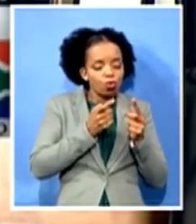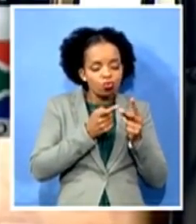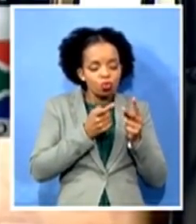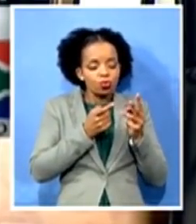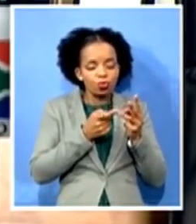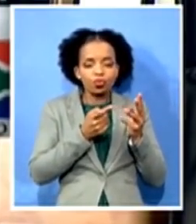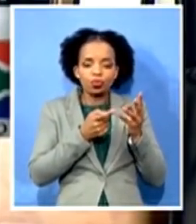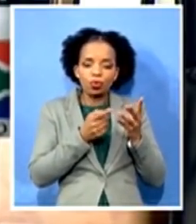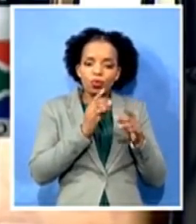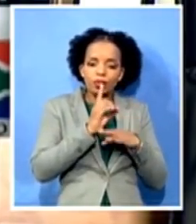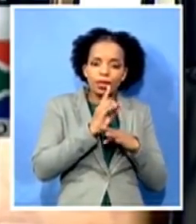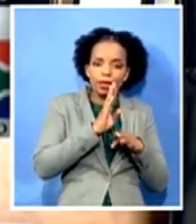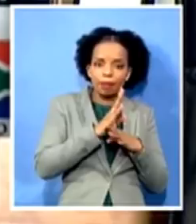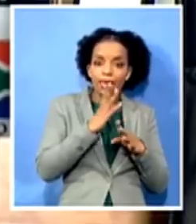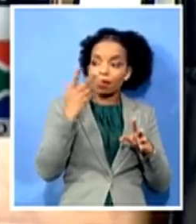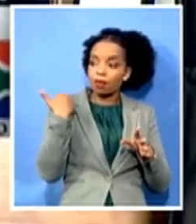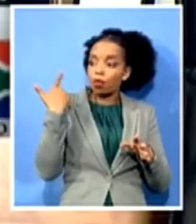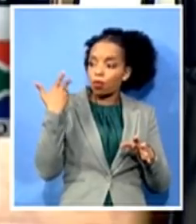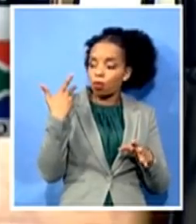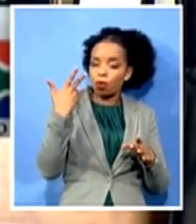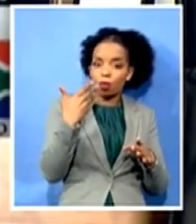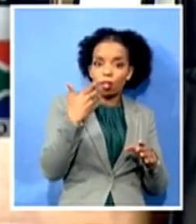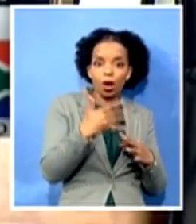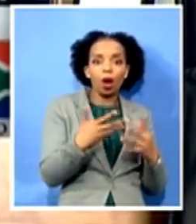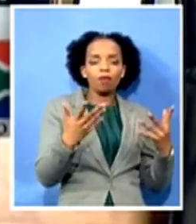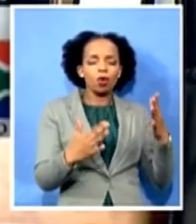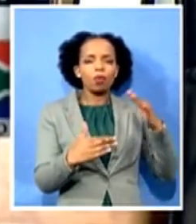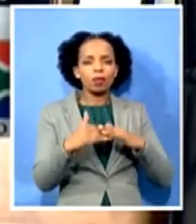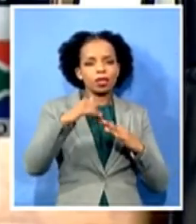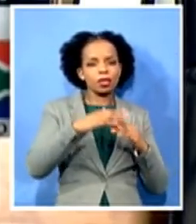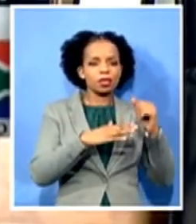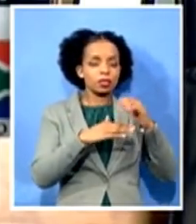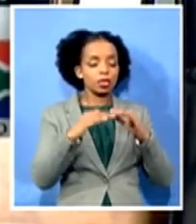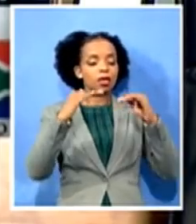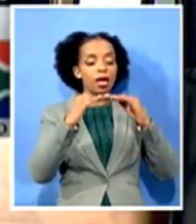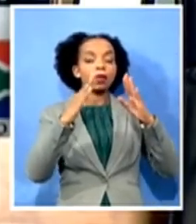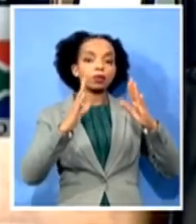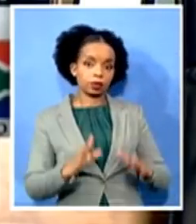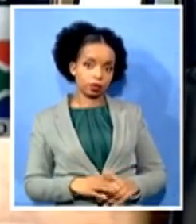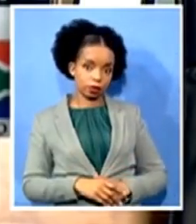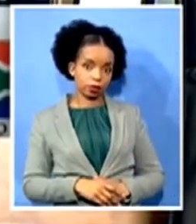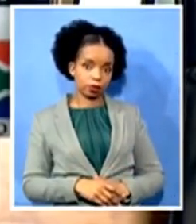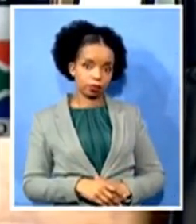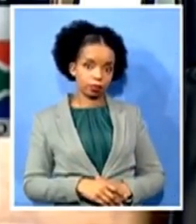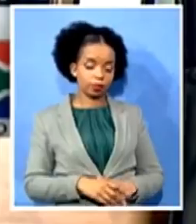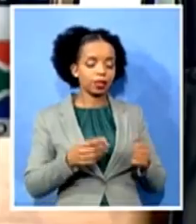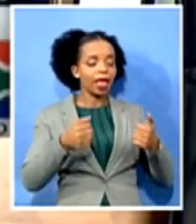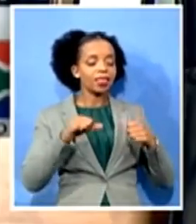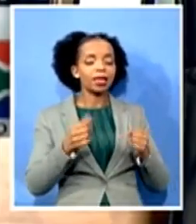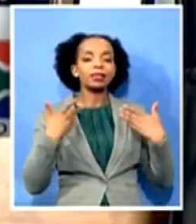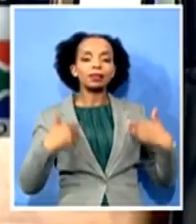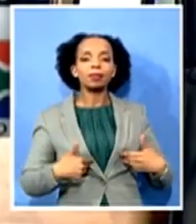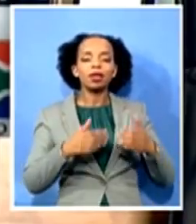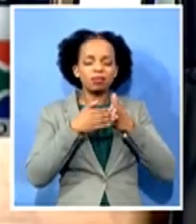in building houses. And I then requested them to develop that database, taking